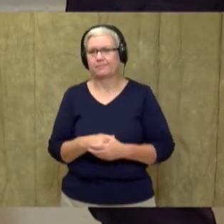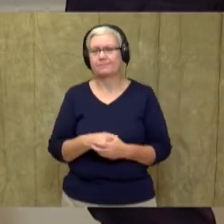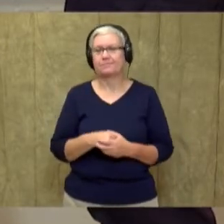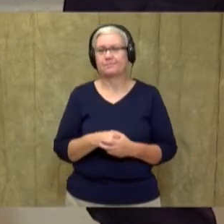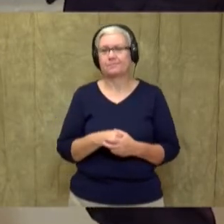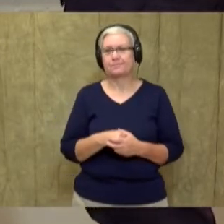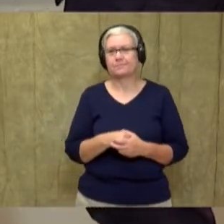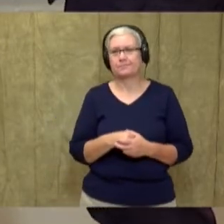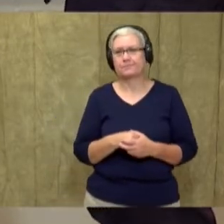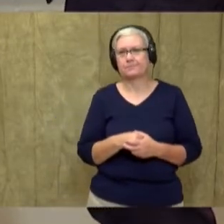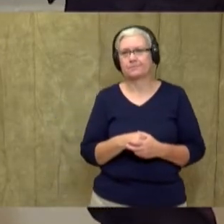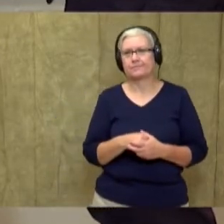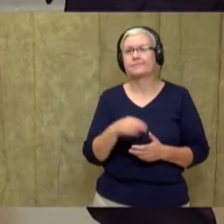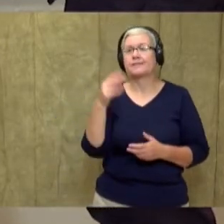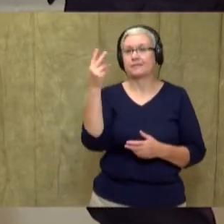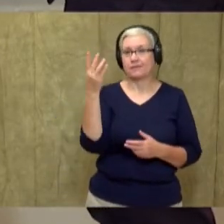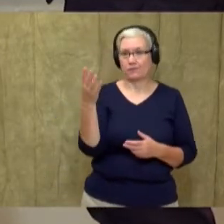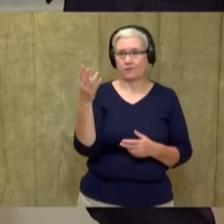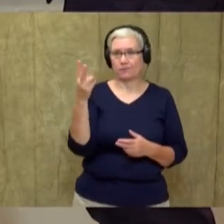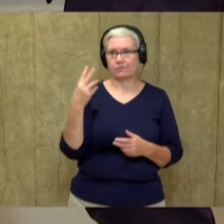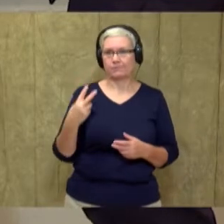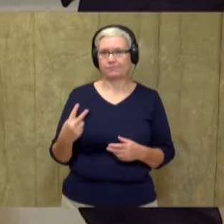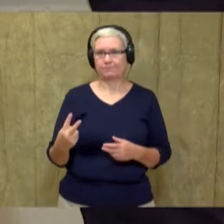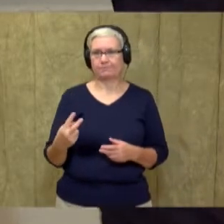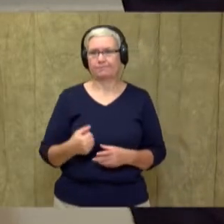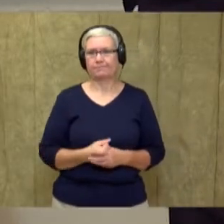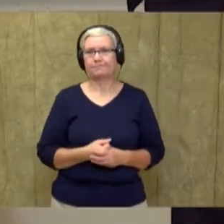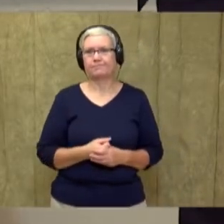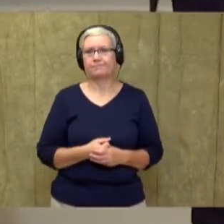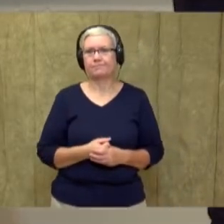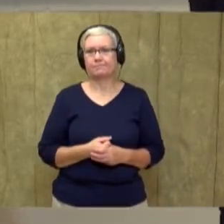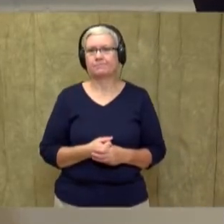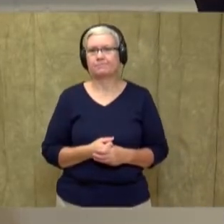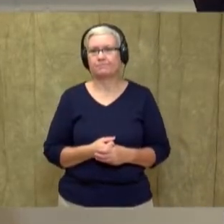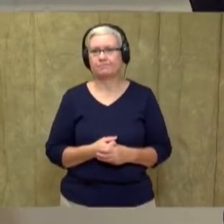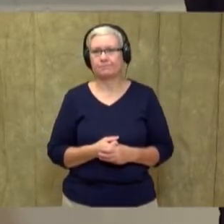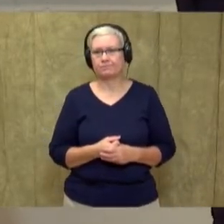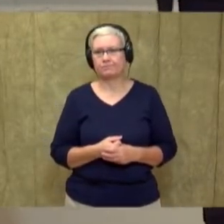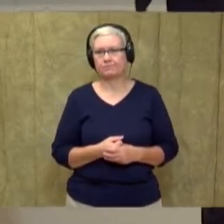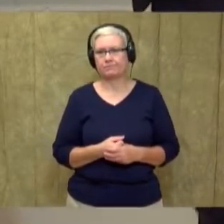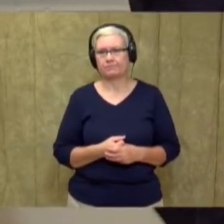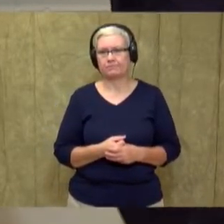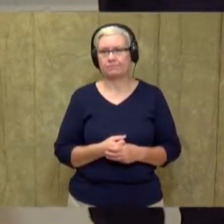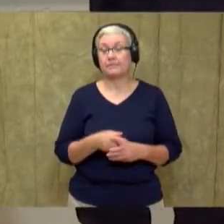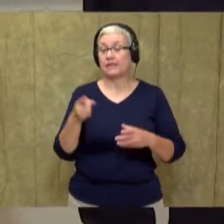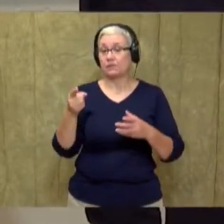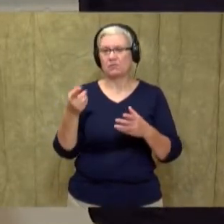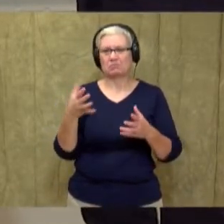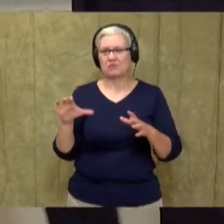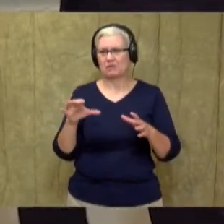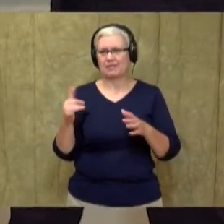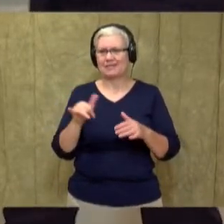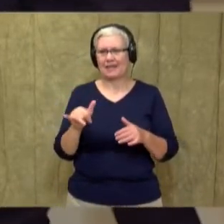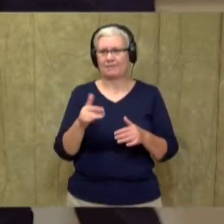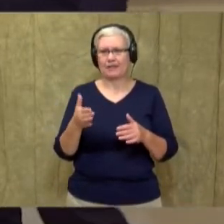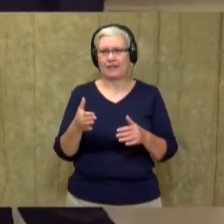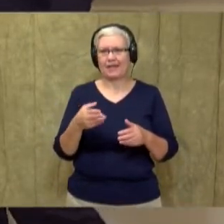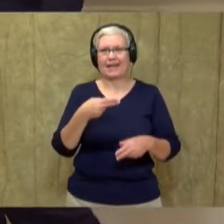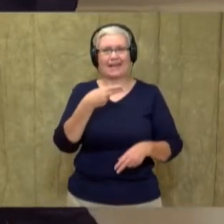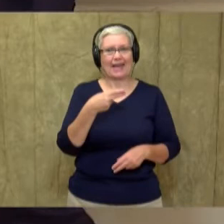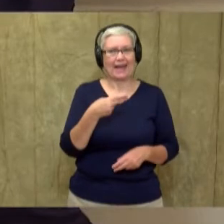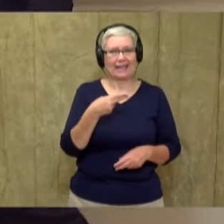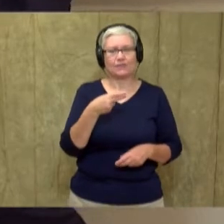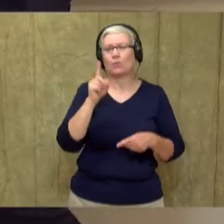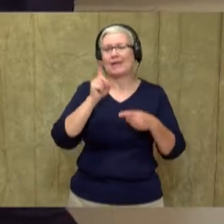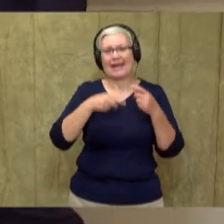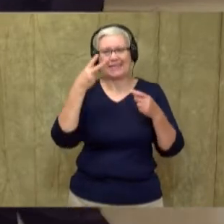here as well as in this blank space. And we can use the same approach in H. Now, we can't really see the